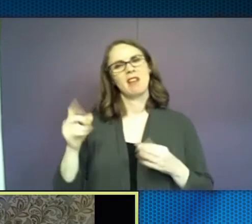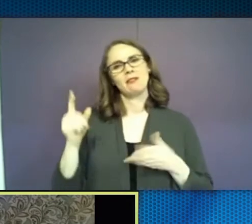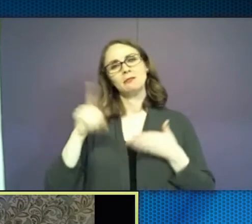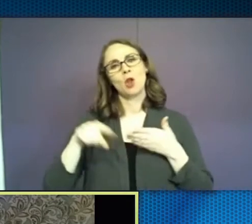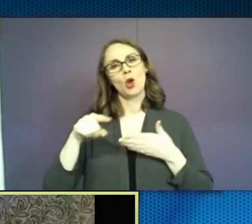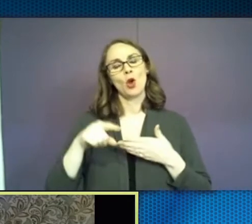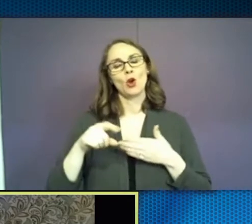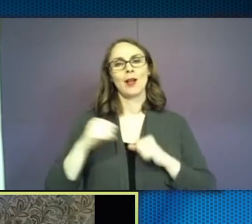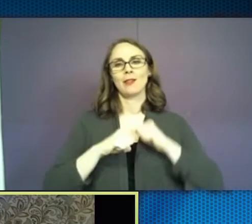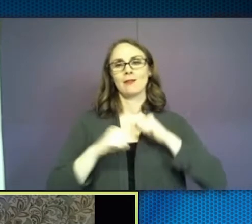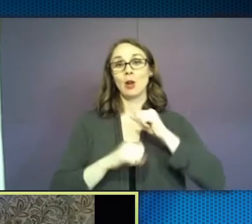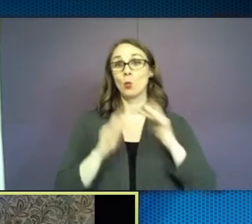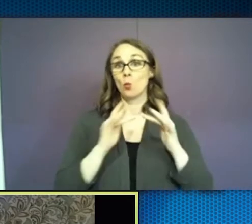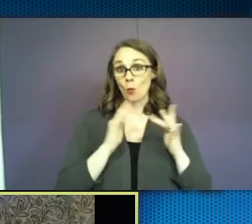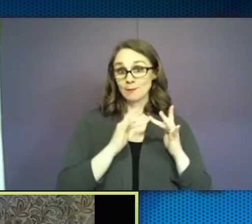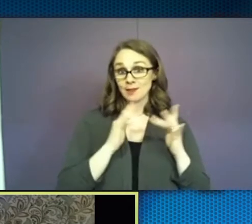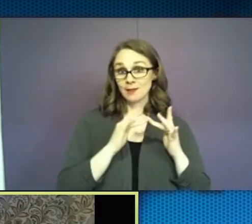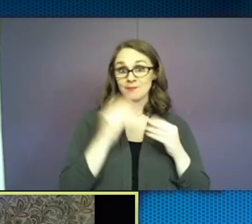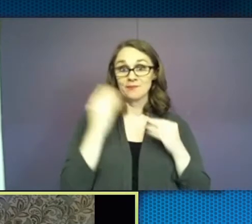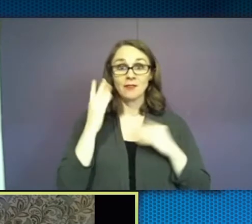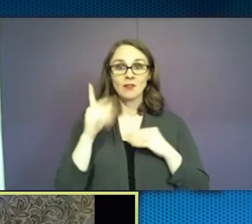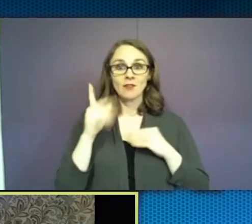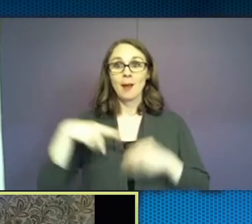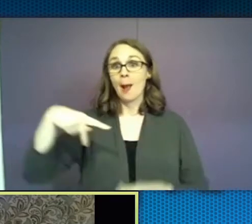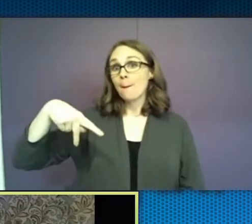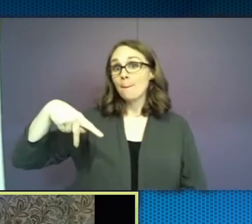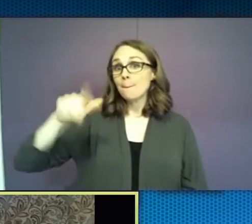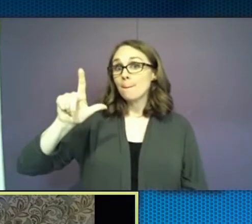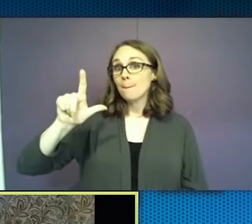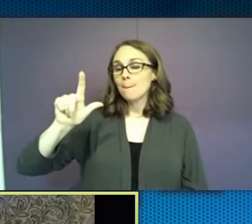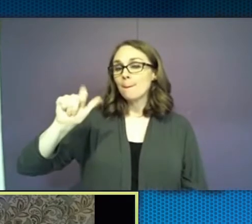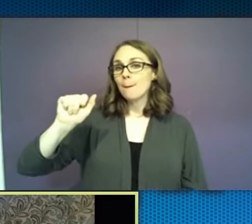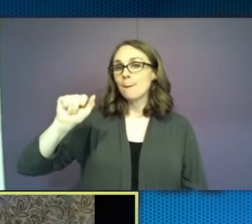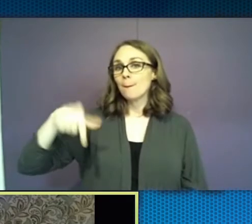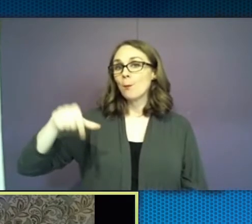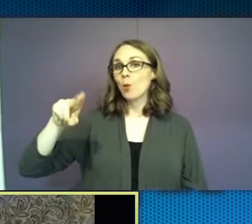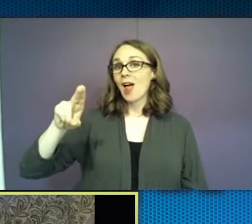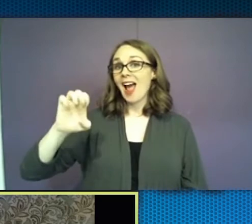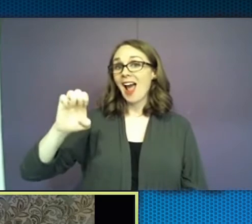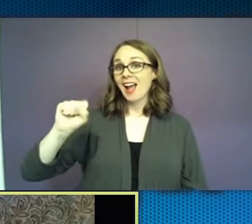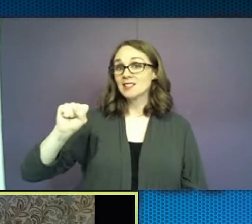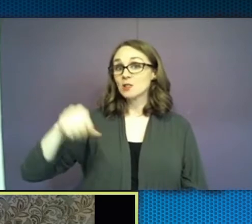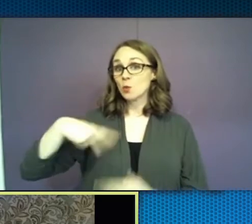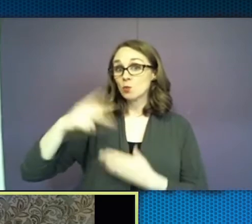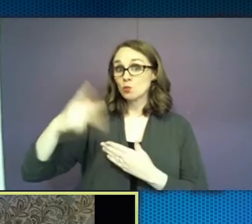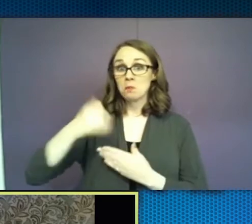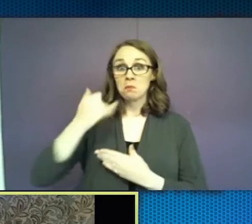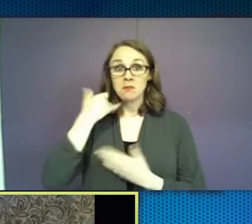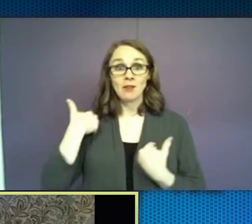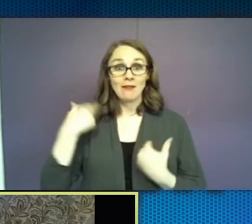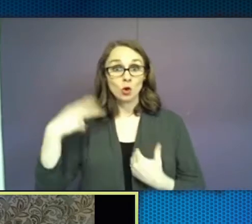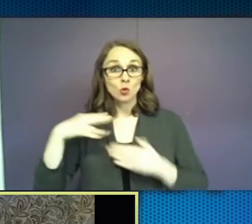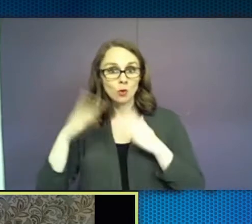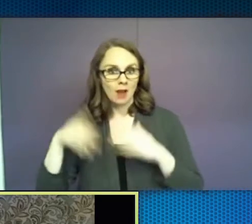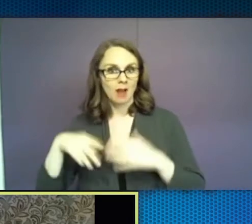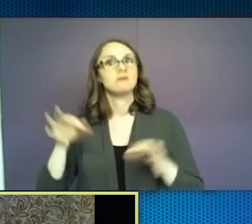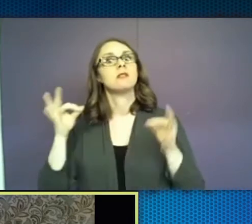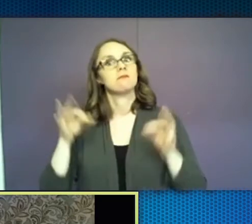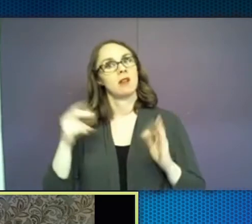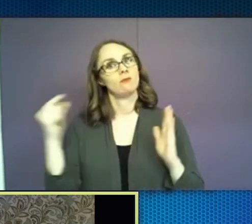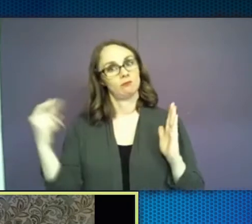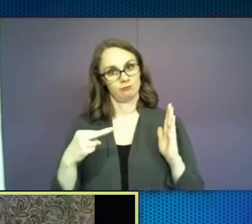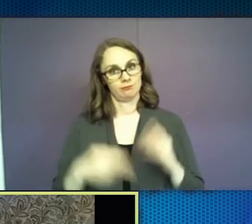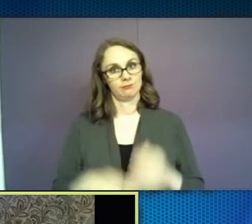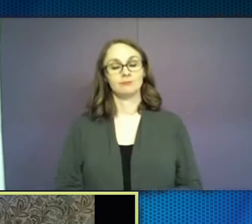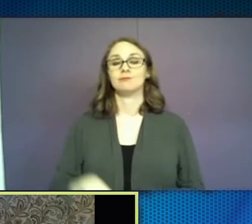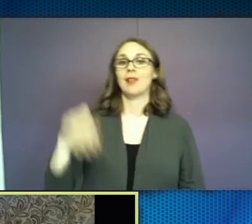Landmarks website. There's information on the plaques program, which for any historic house owner, definitely want to check that out. And Landmarks